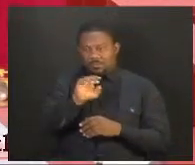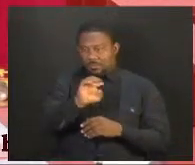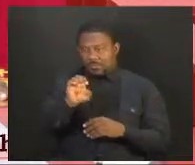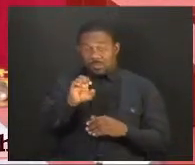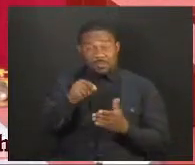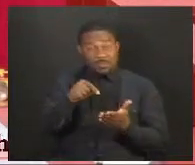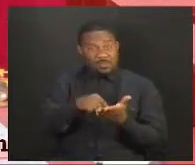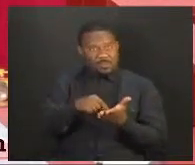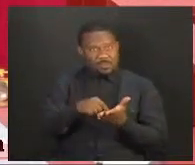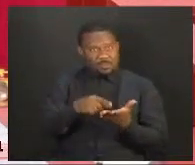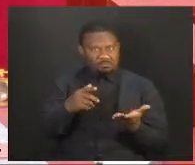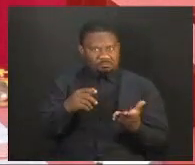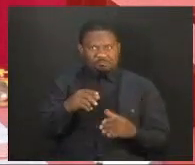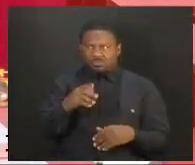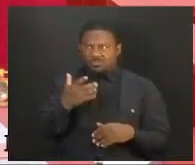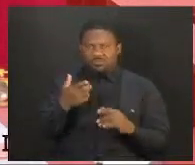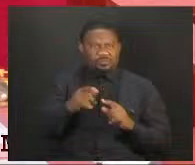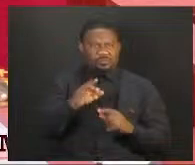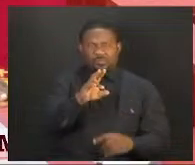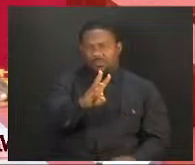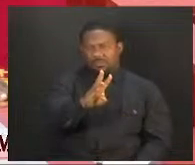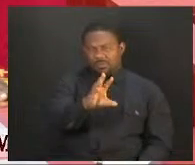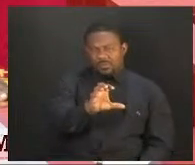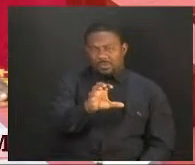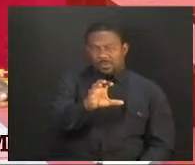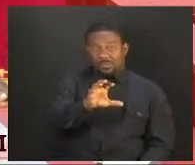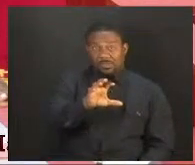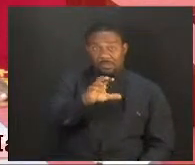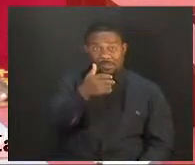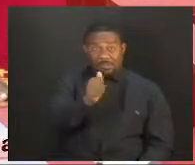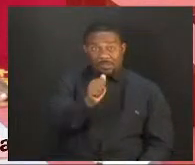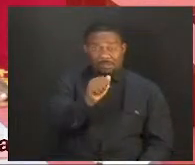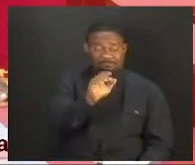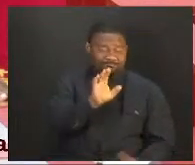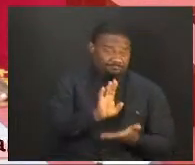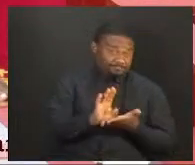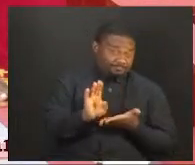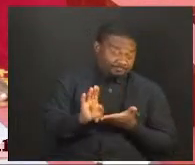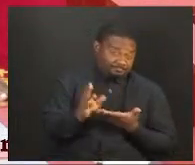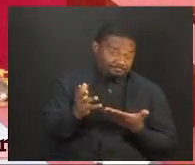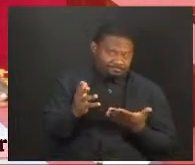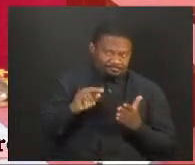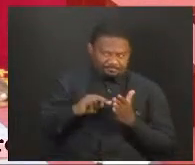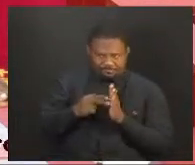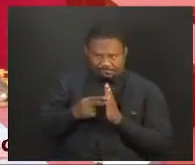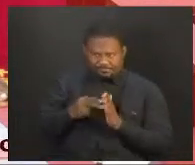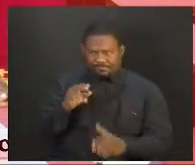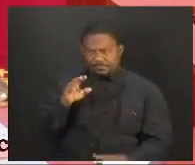726.7 billion from 610 billion in 2023. This represents